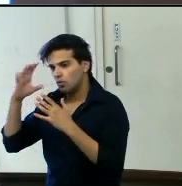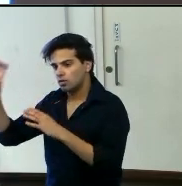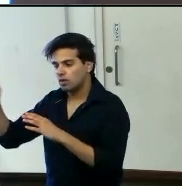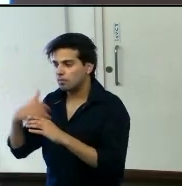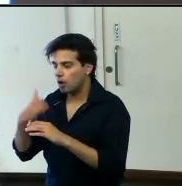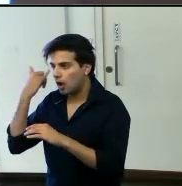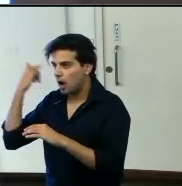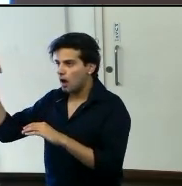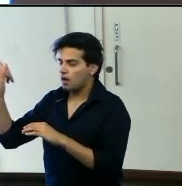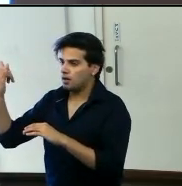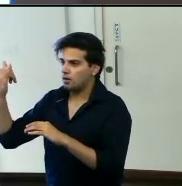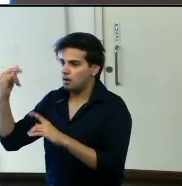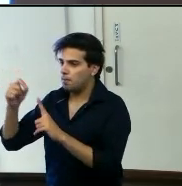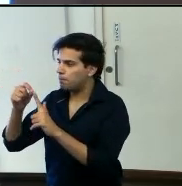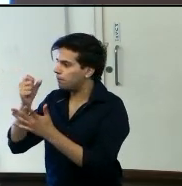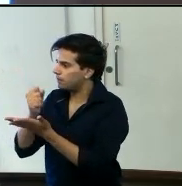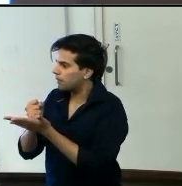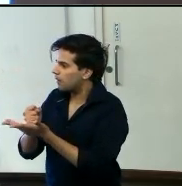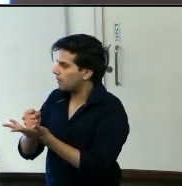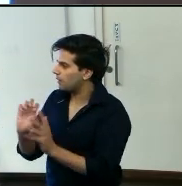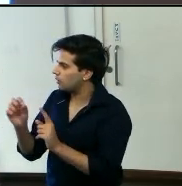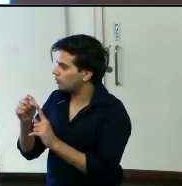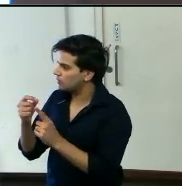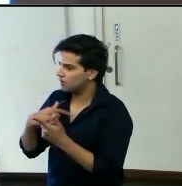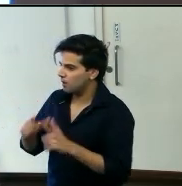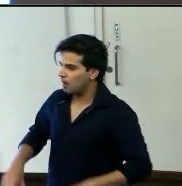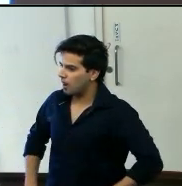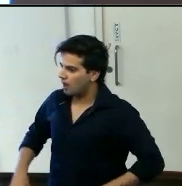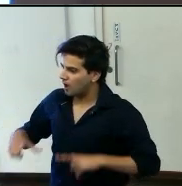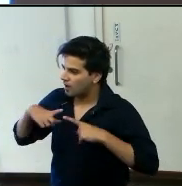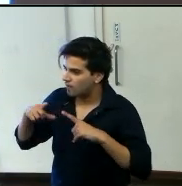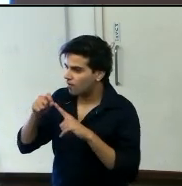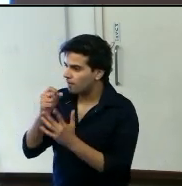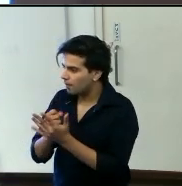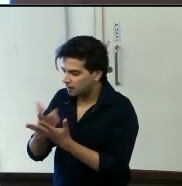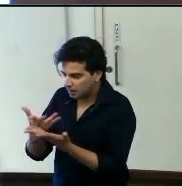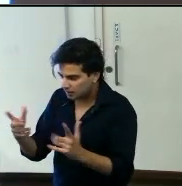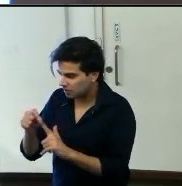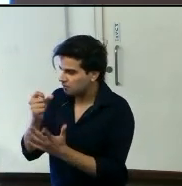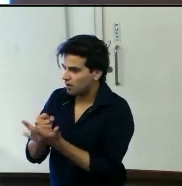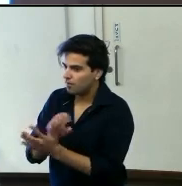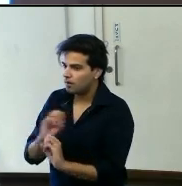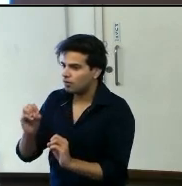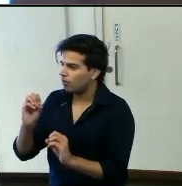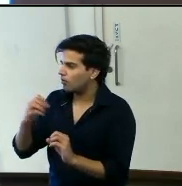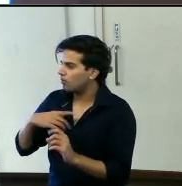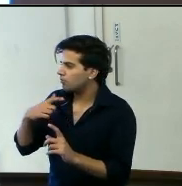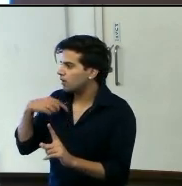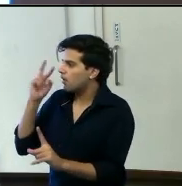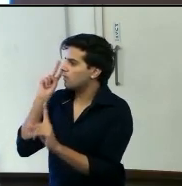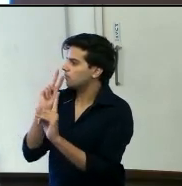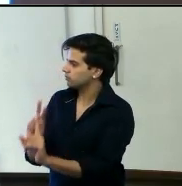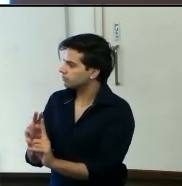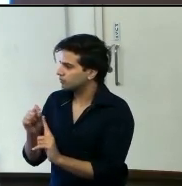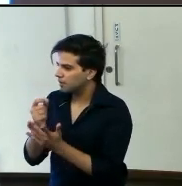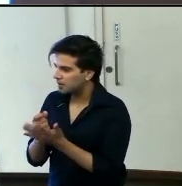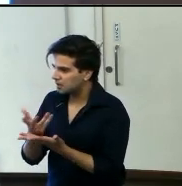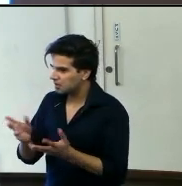idea that things are not permanent is part of my thinking, and so it keeps going forward.